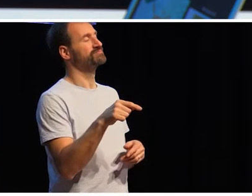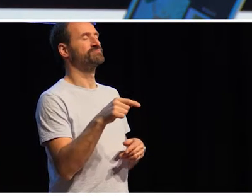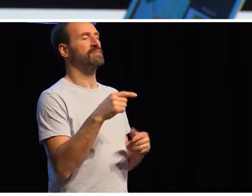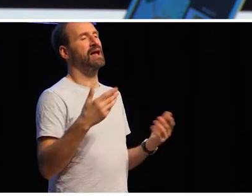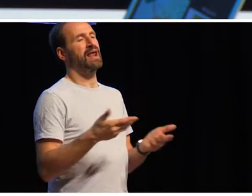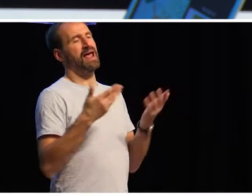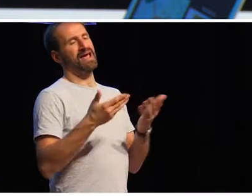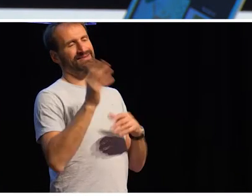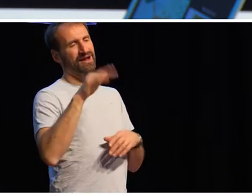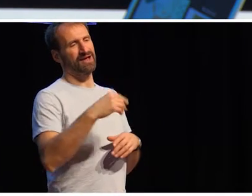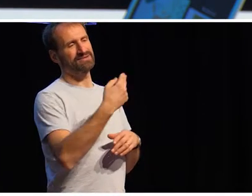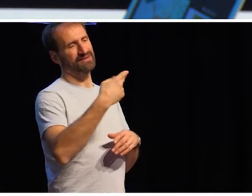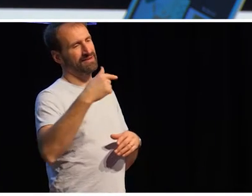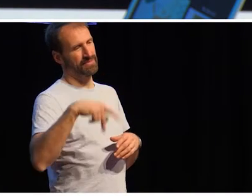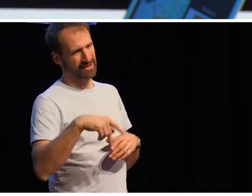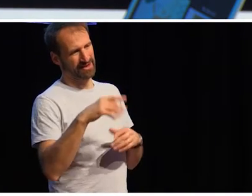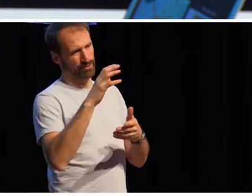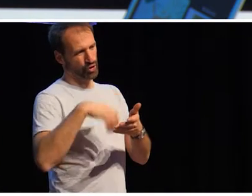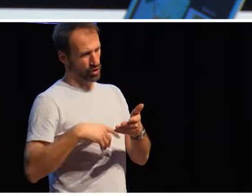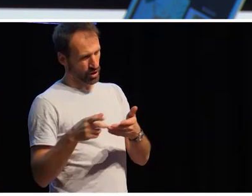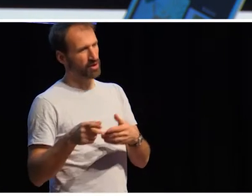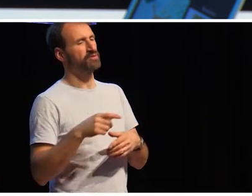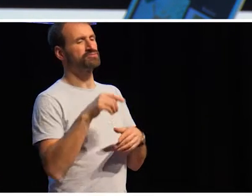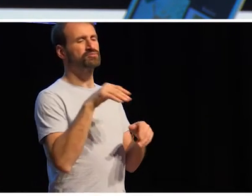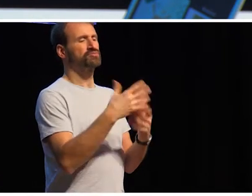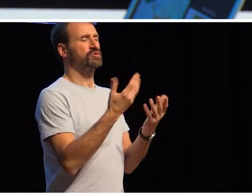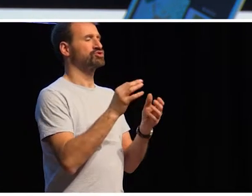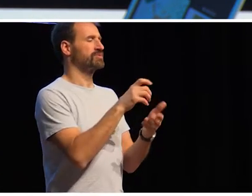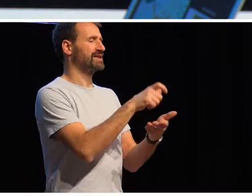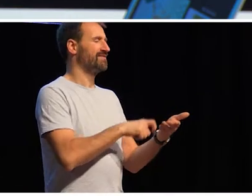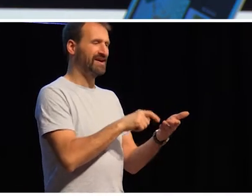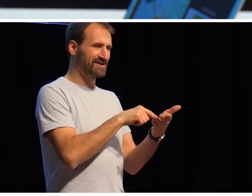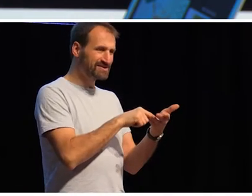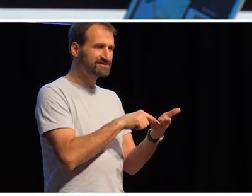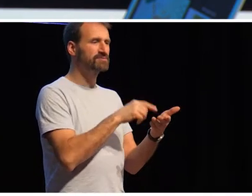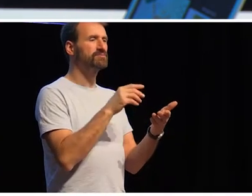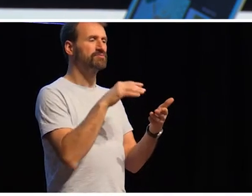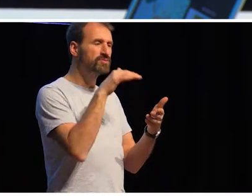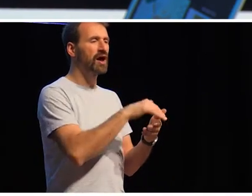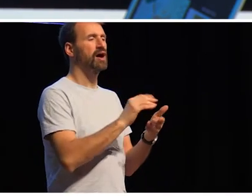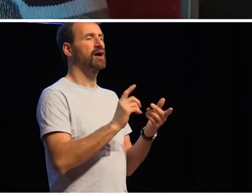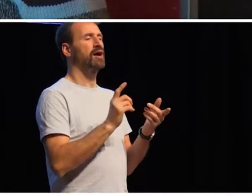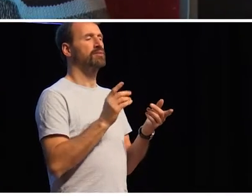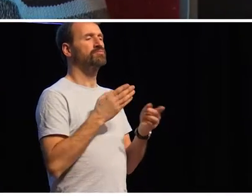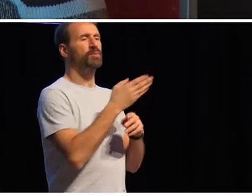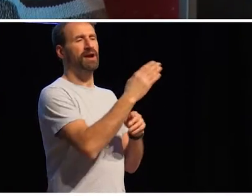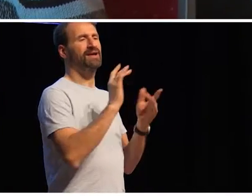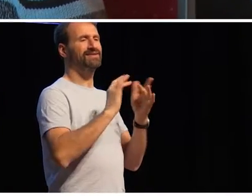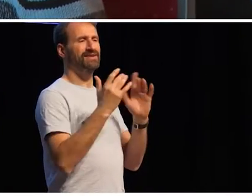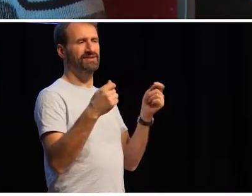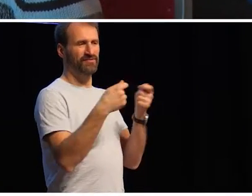against network outages. For example, if you have some device in your car that has a mobile internet connection, there is no guarantee that